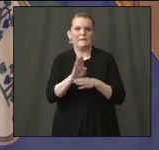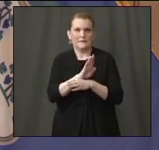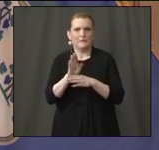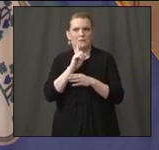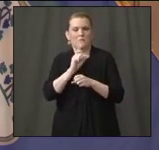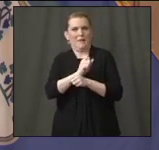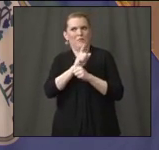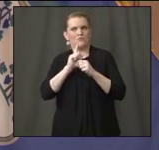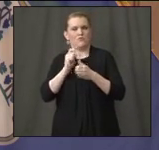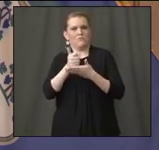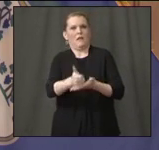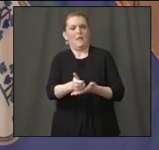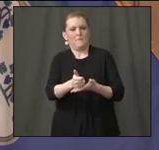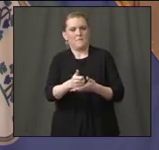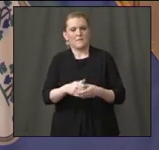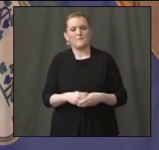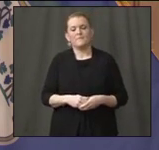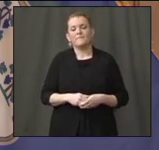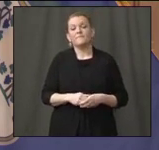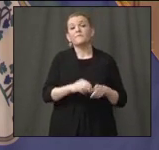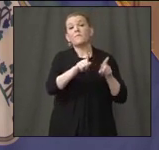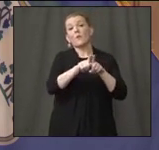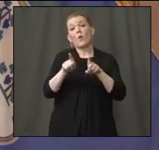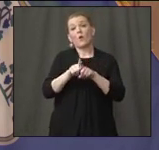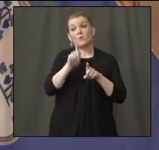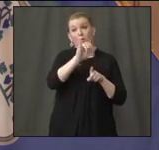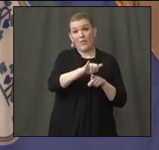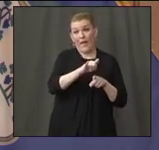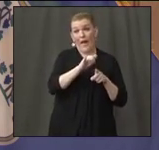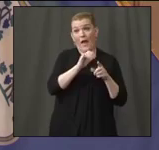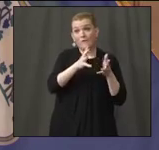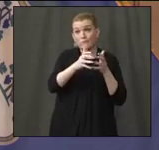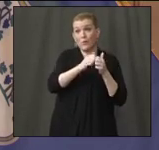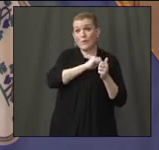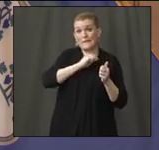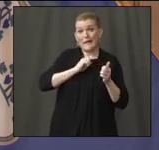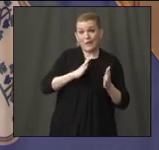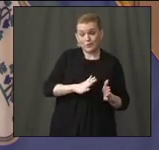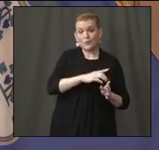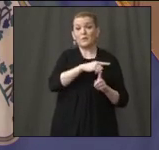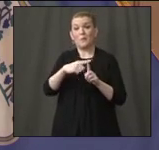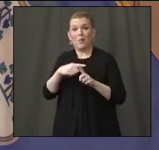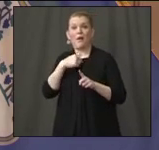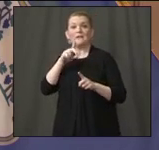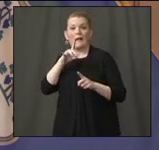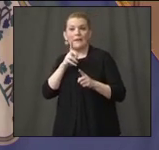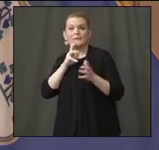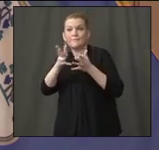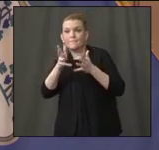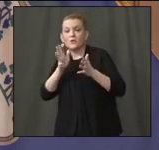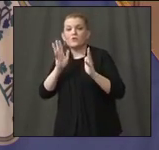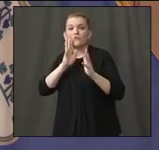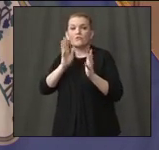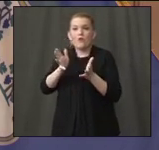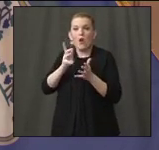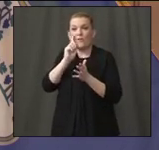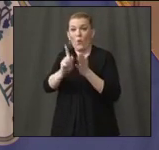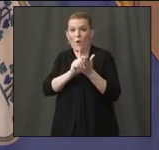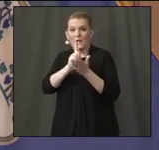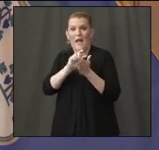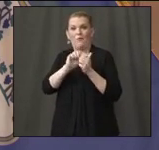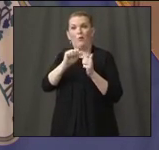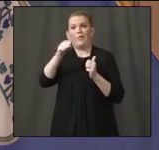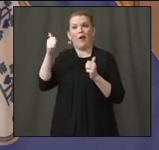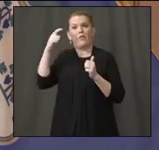with all my fellow governors. And I'll just give you a perspective on how they look at things, how Connecticut looks at things, and how